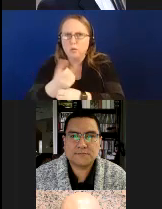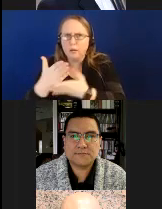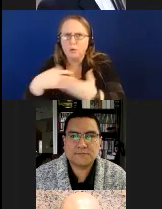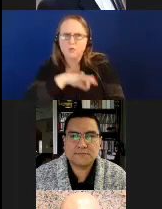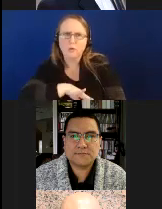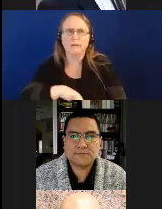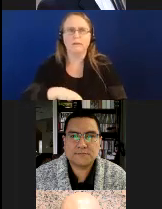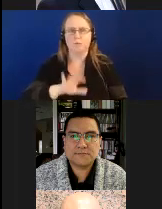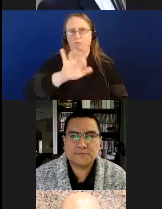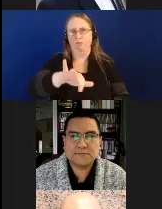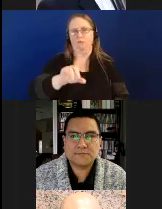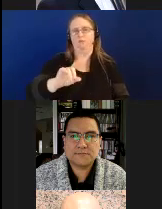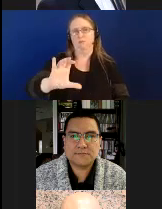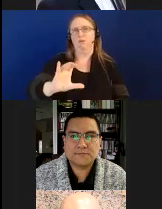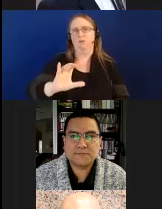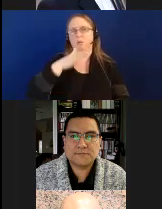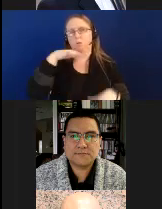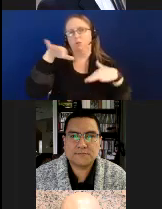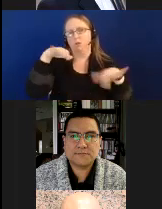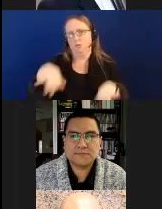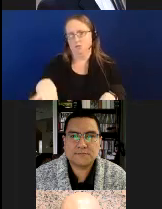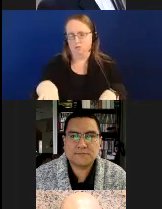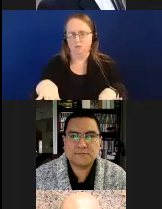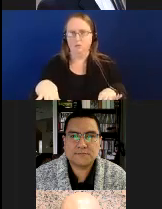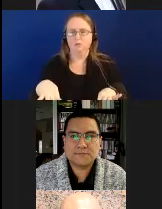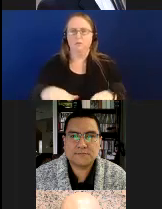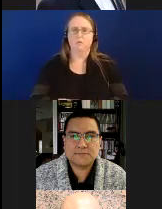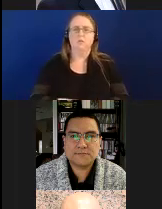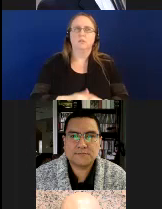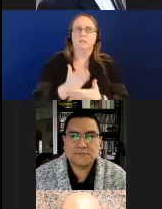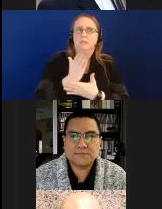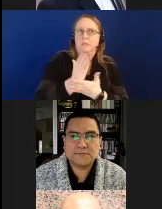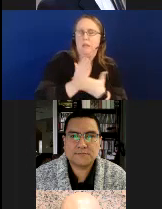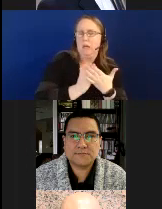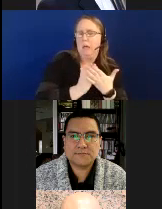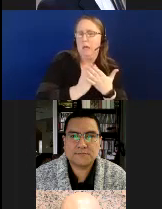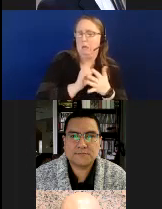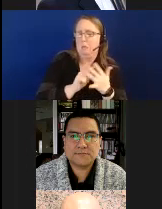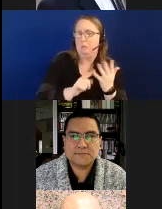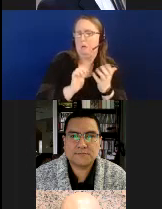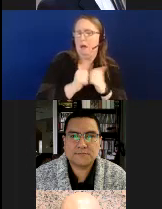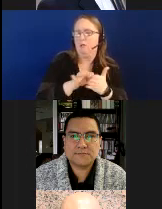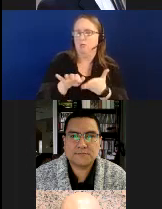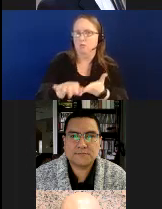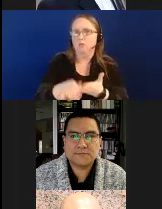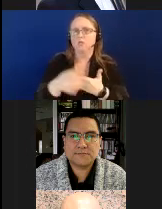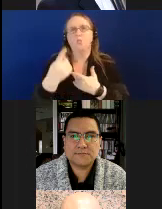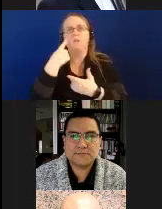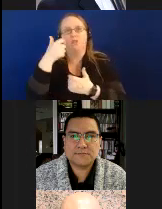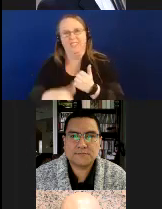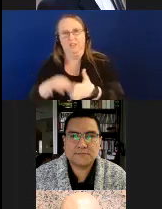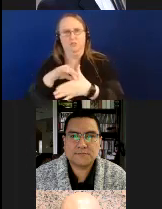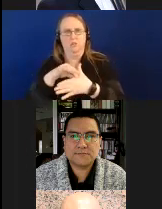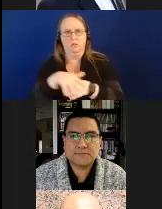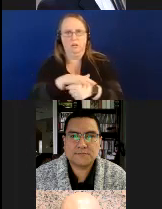this is the document that goes through some of the ways that these items might be scored. So there's one for every content area. It